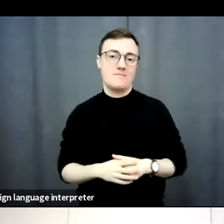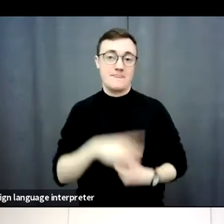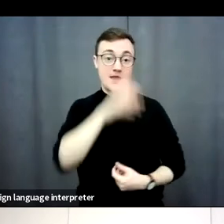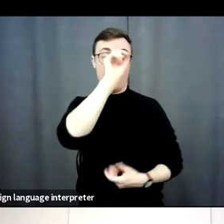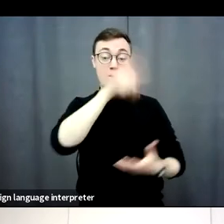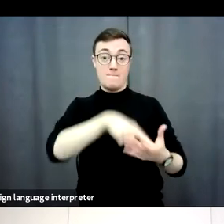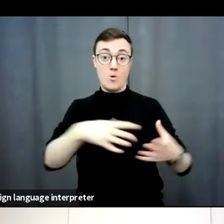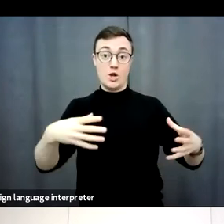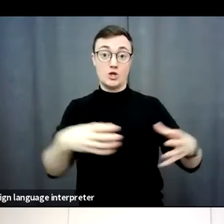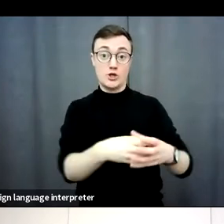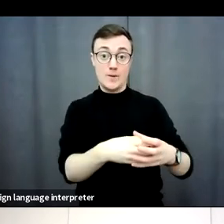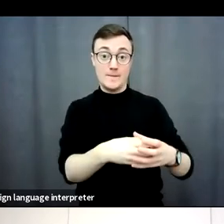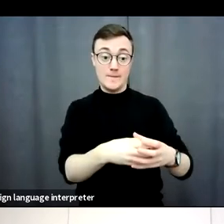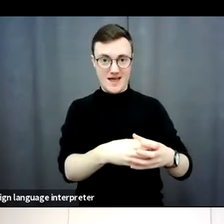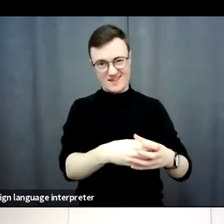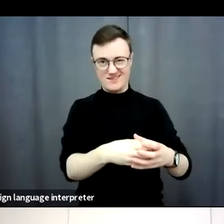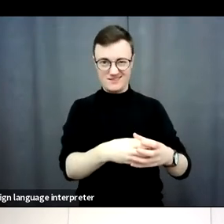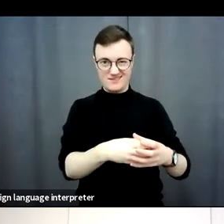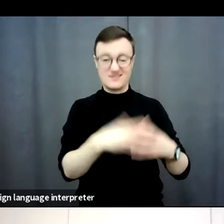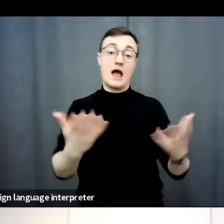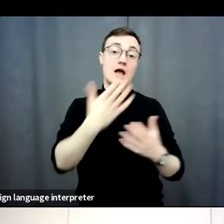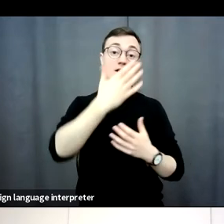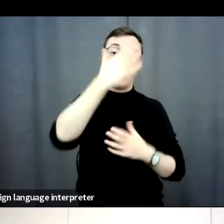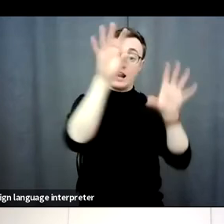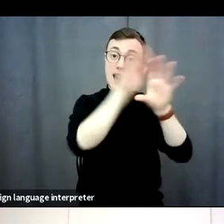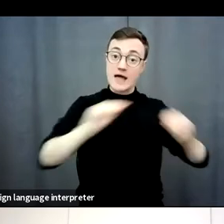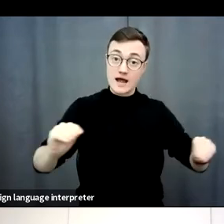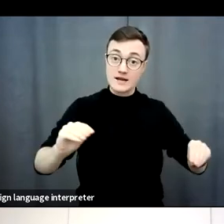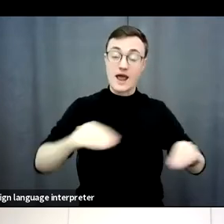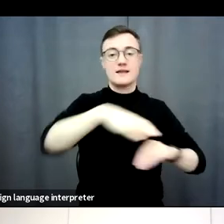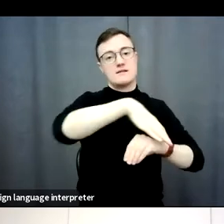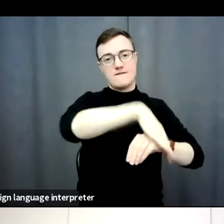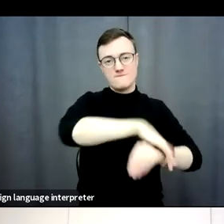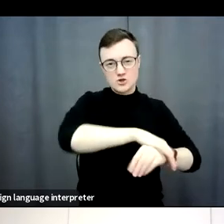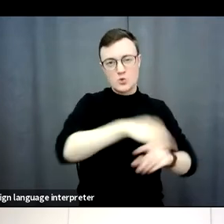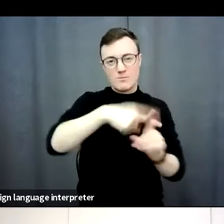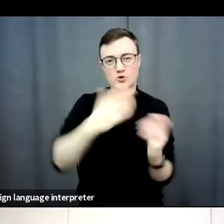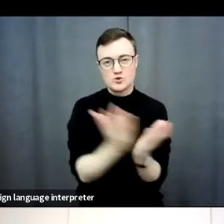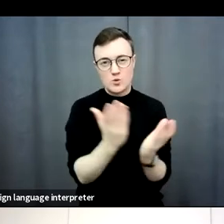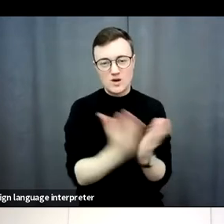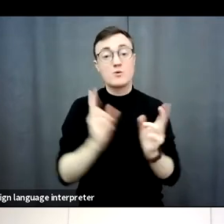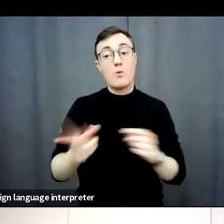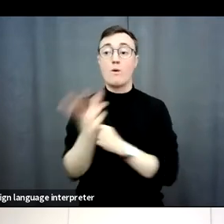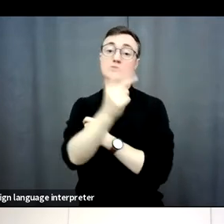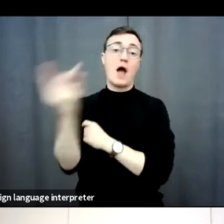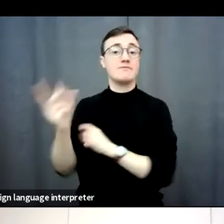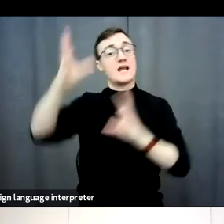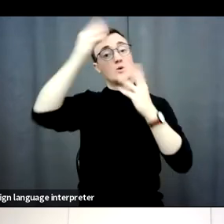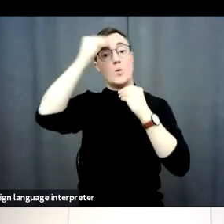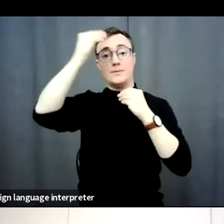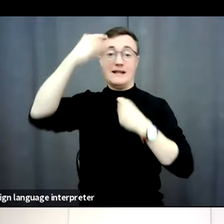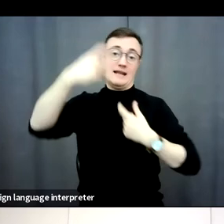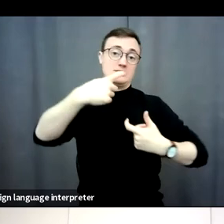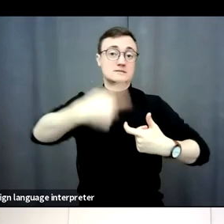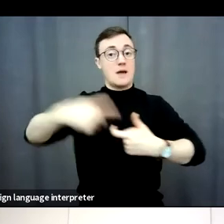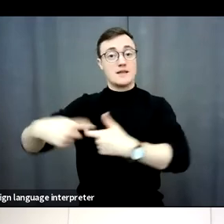boxes and the teaching material are teachers in preschools and schools, and other educational settings